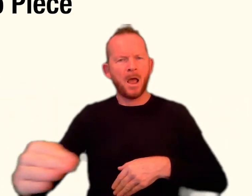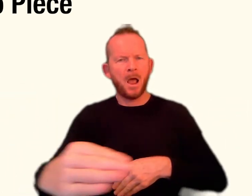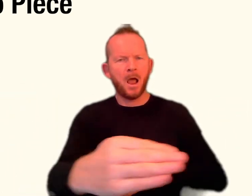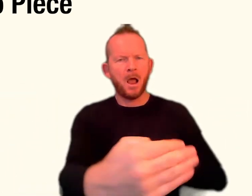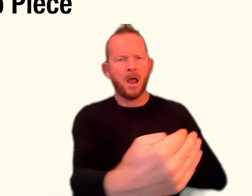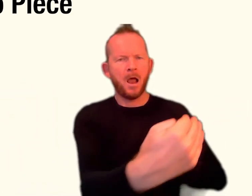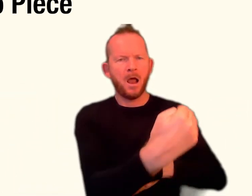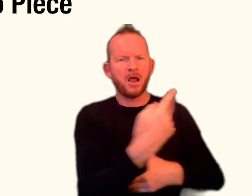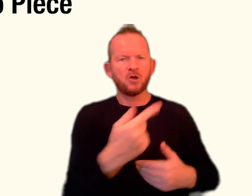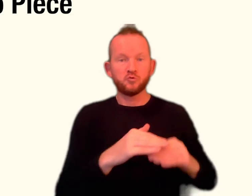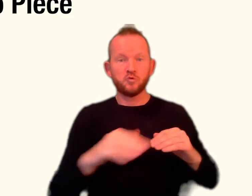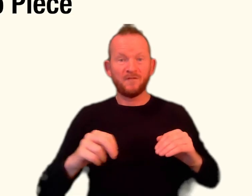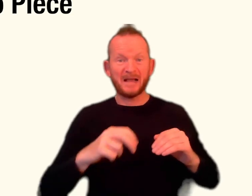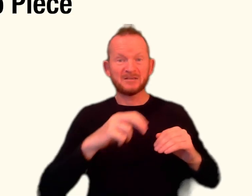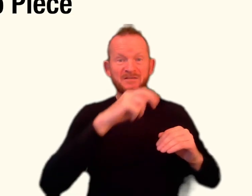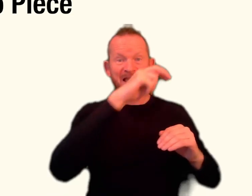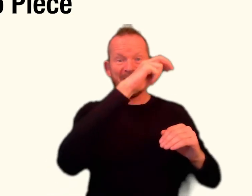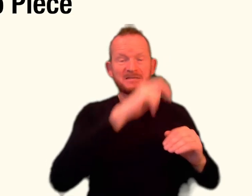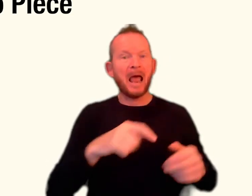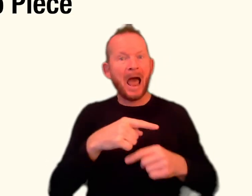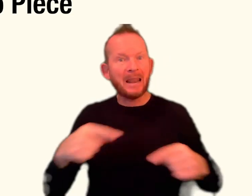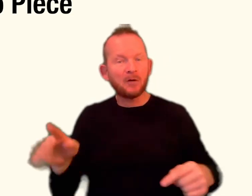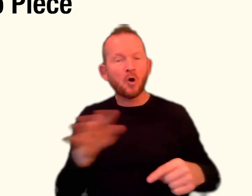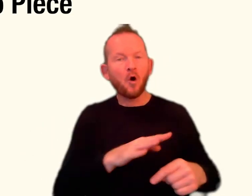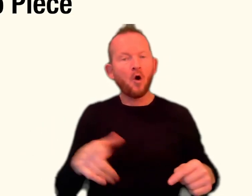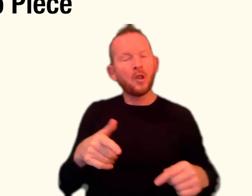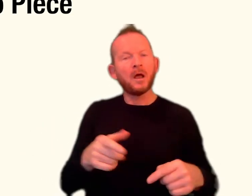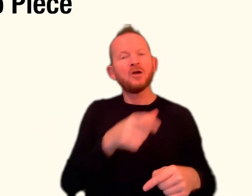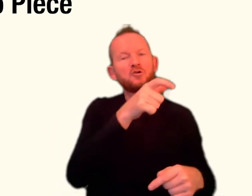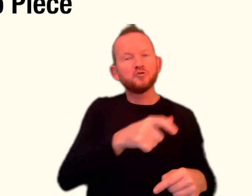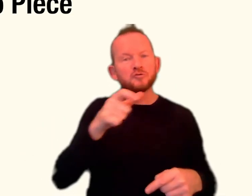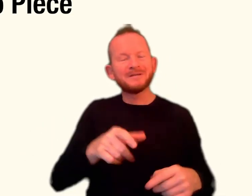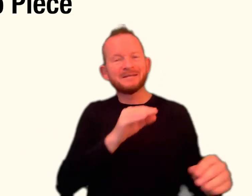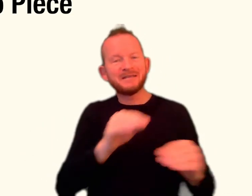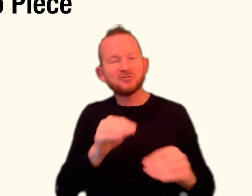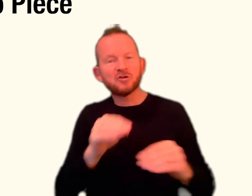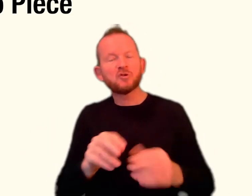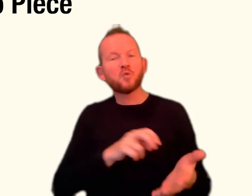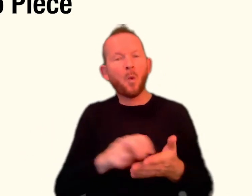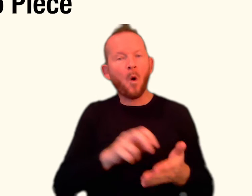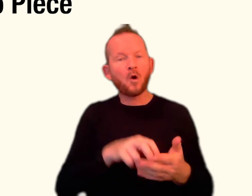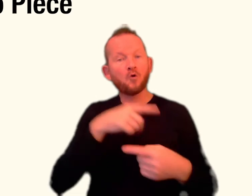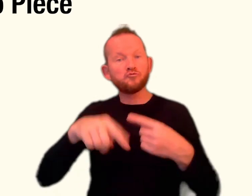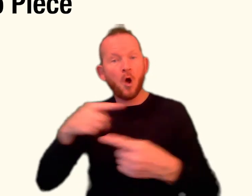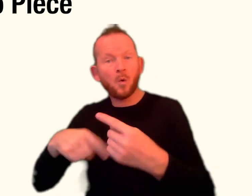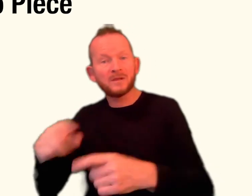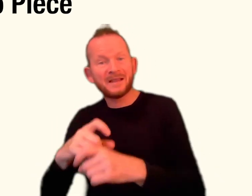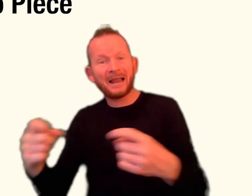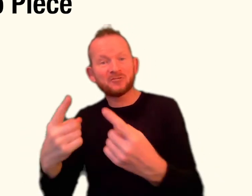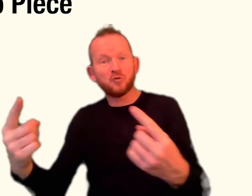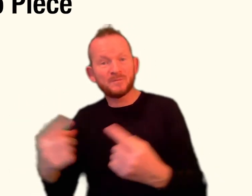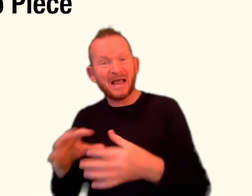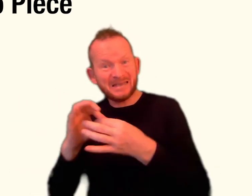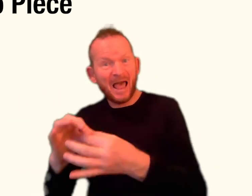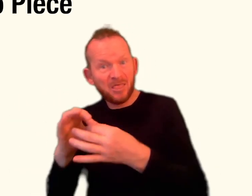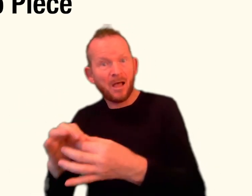stairs. This ramp allowed all the students and teachers to walk or roll to their classrooms together. All